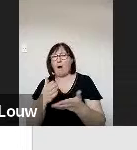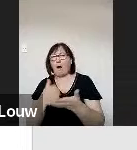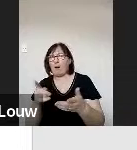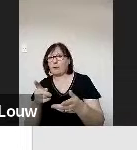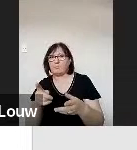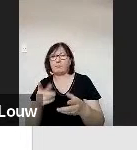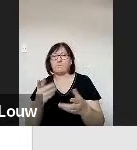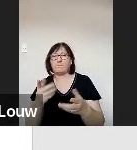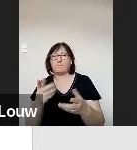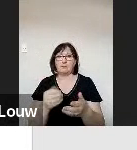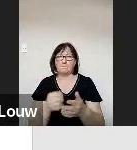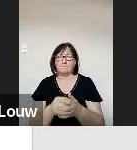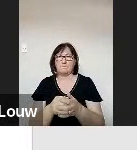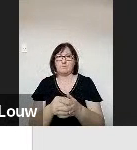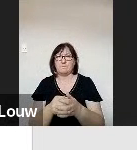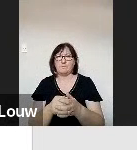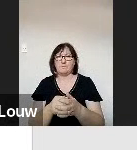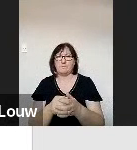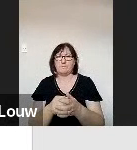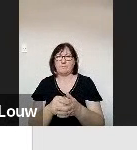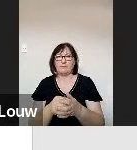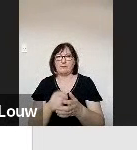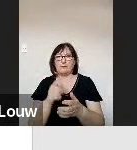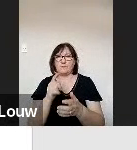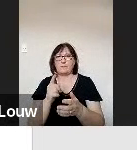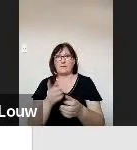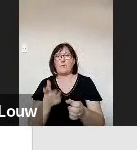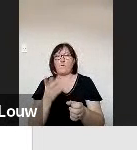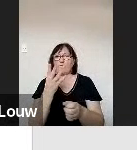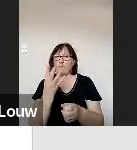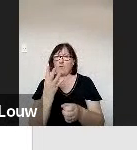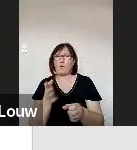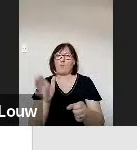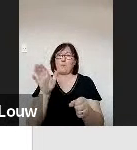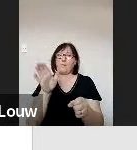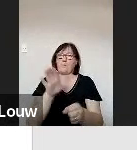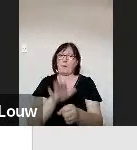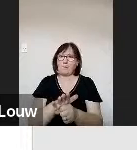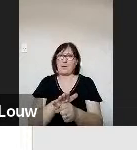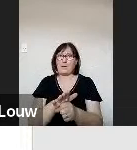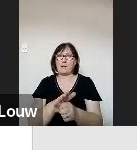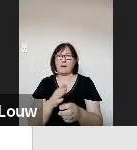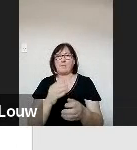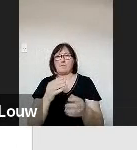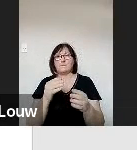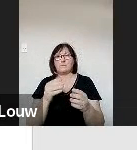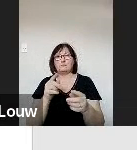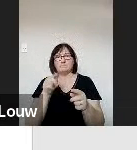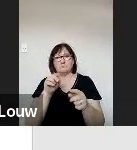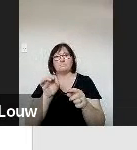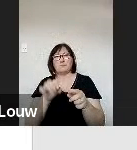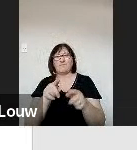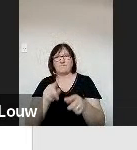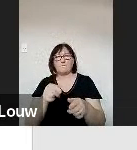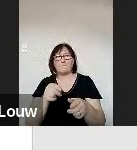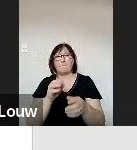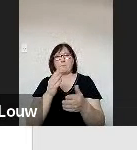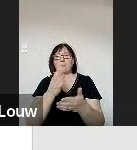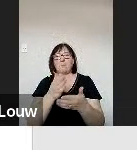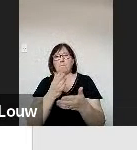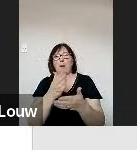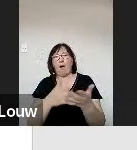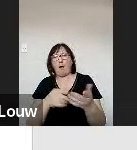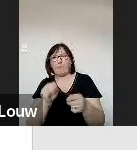the four major parts. If 2 are present, then we classify those